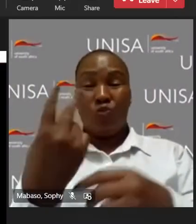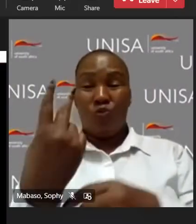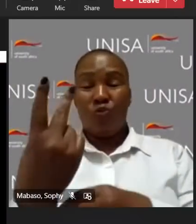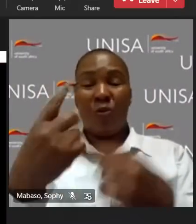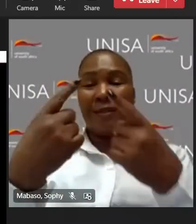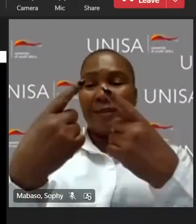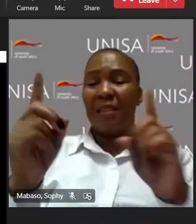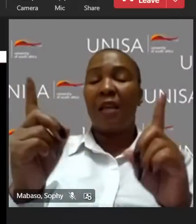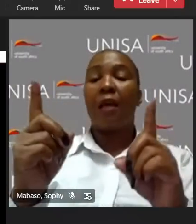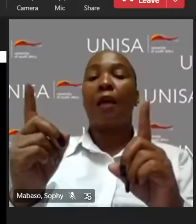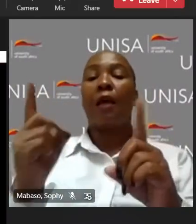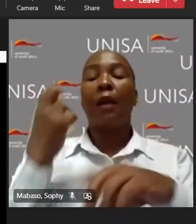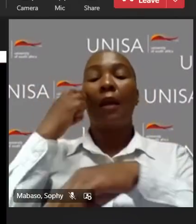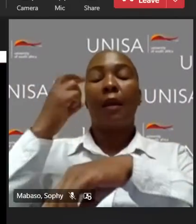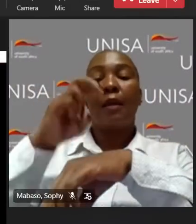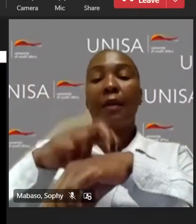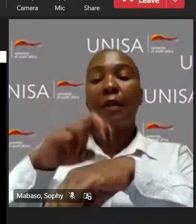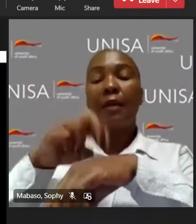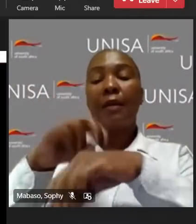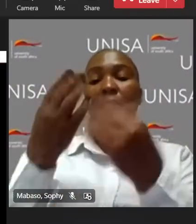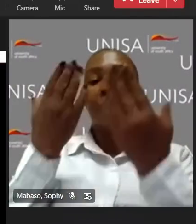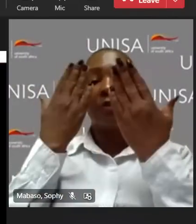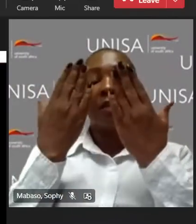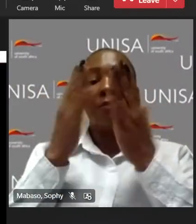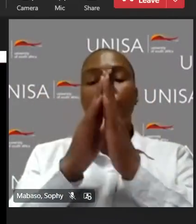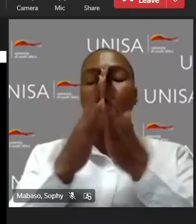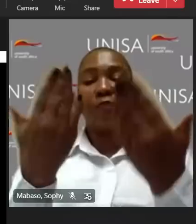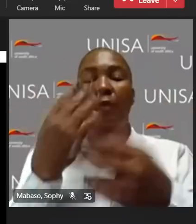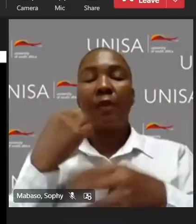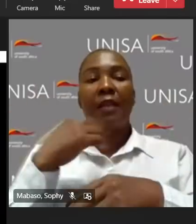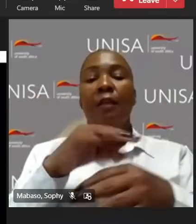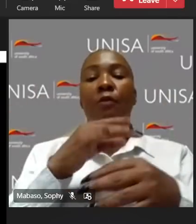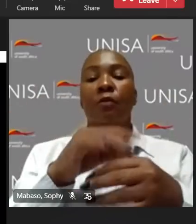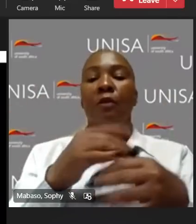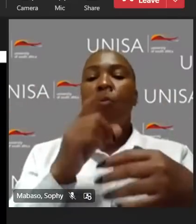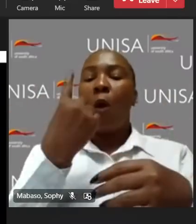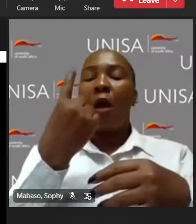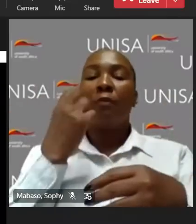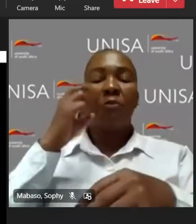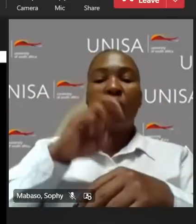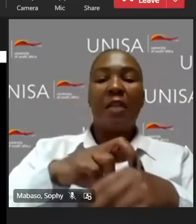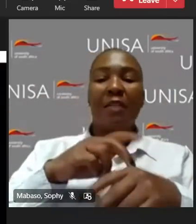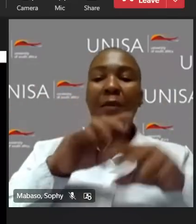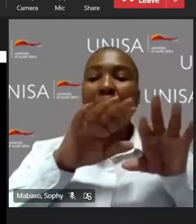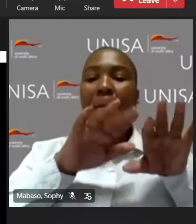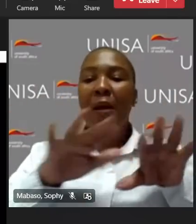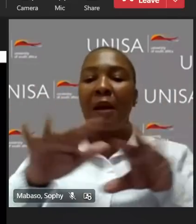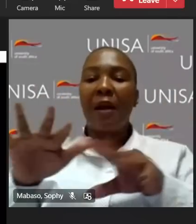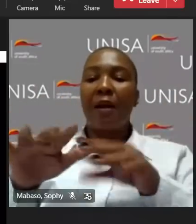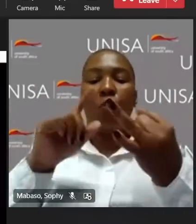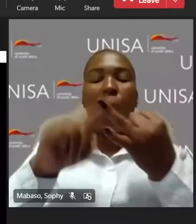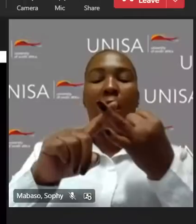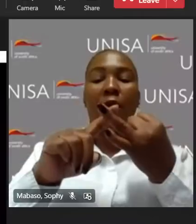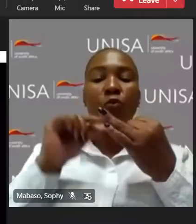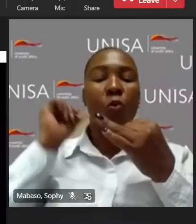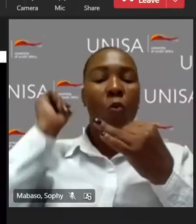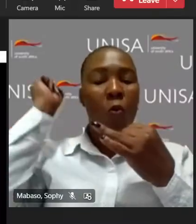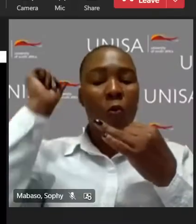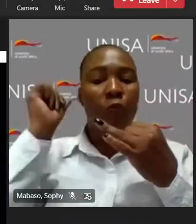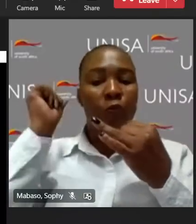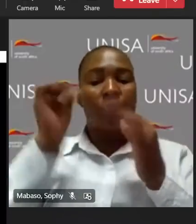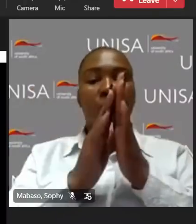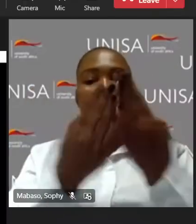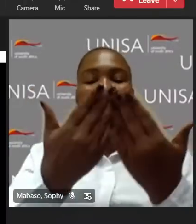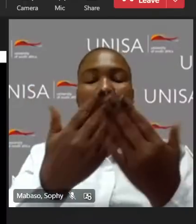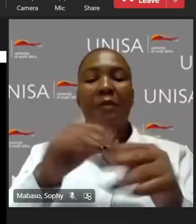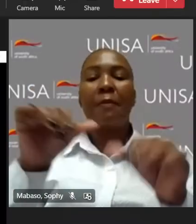require different set of study material. One may require braille and the other one may require audio material. It is therefore important that you